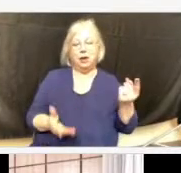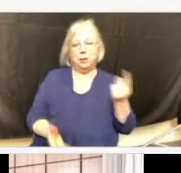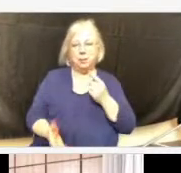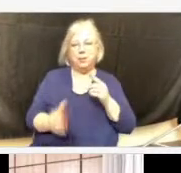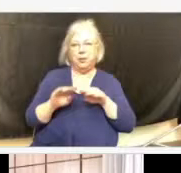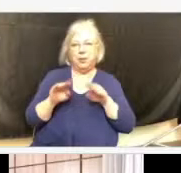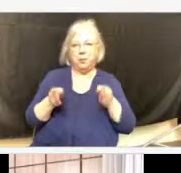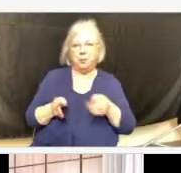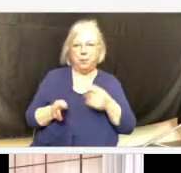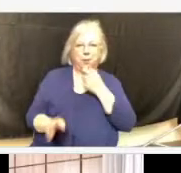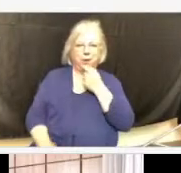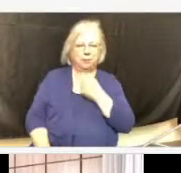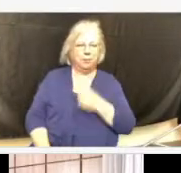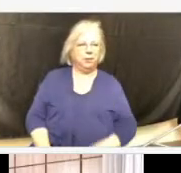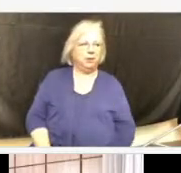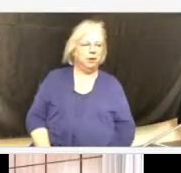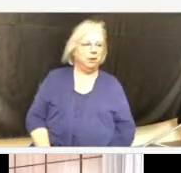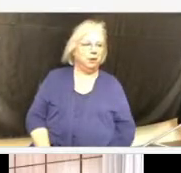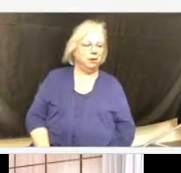podium?